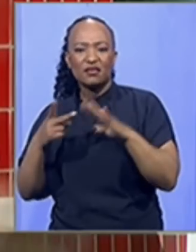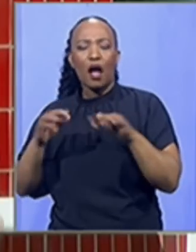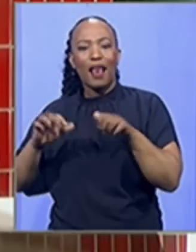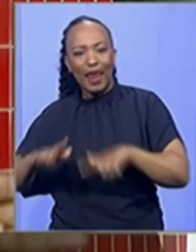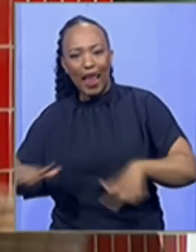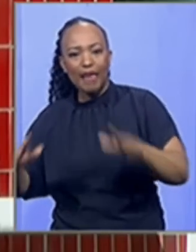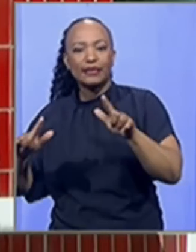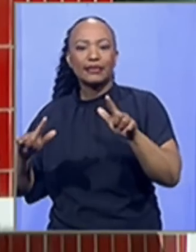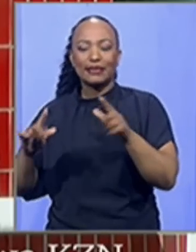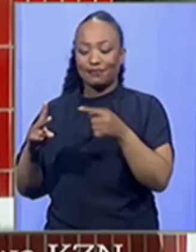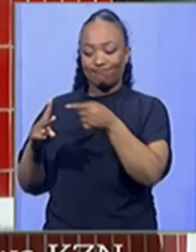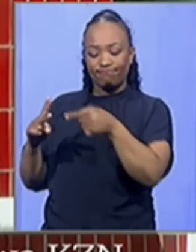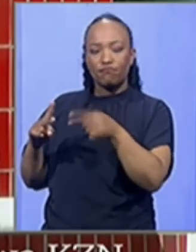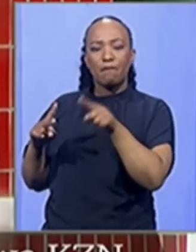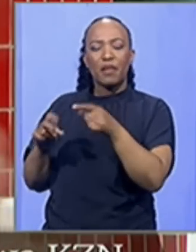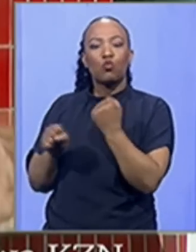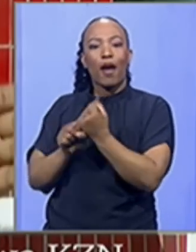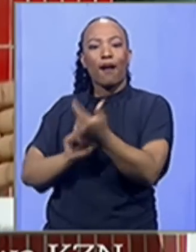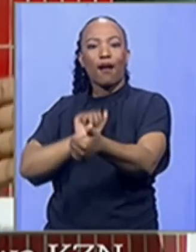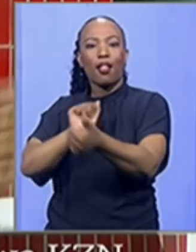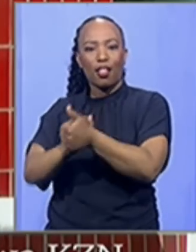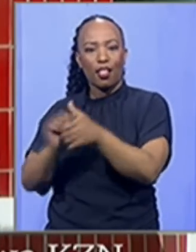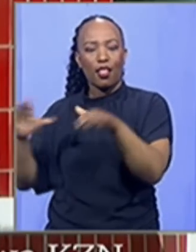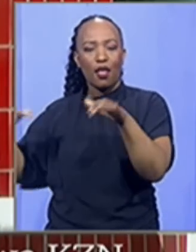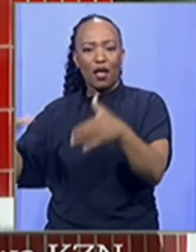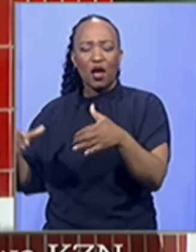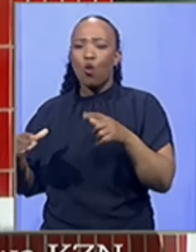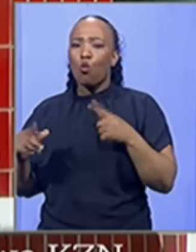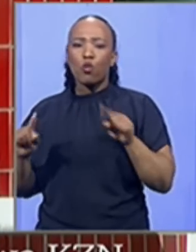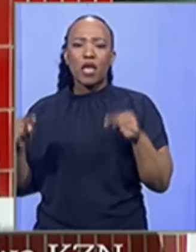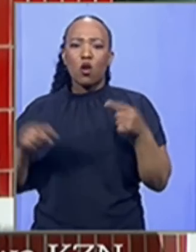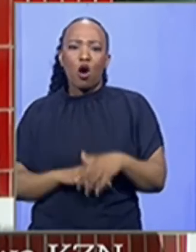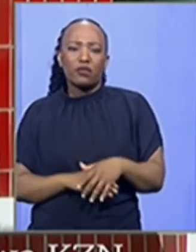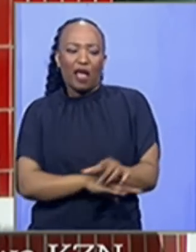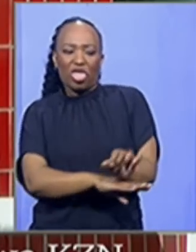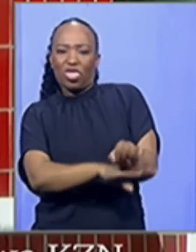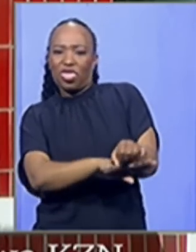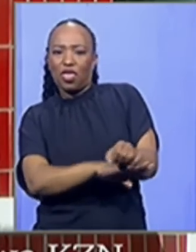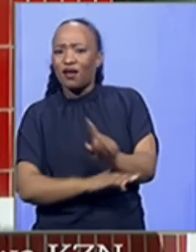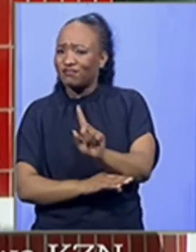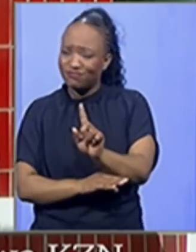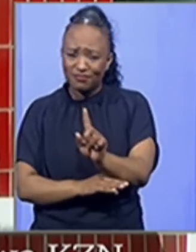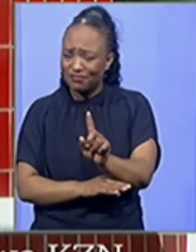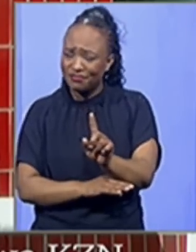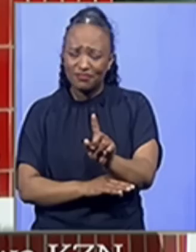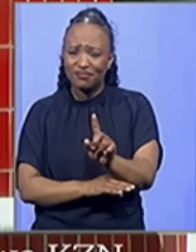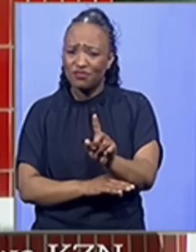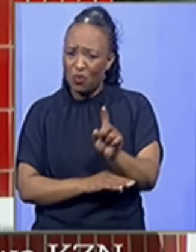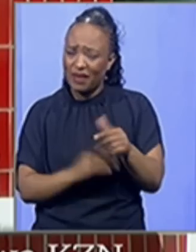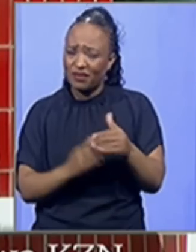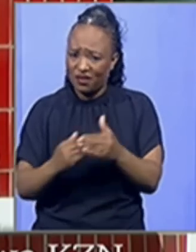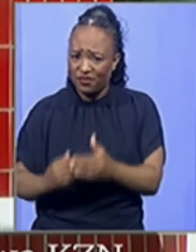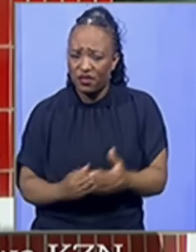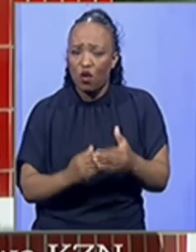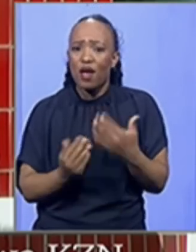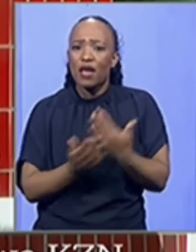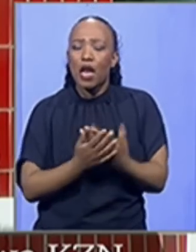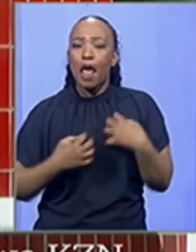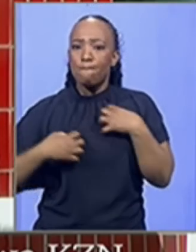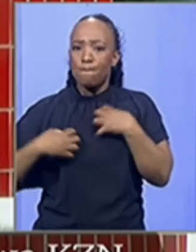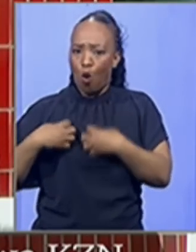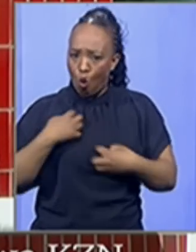cannot undermine this thing, because it touches also the emotional well-being of the African